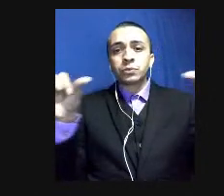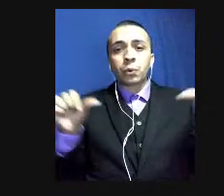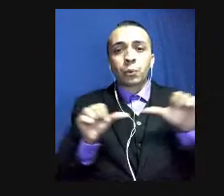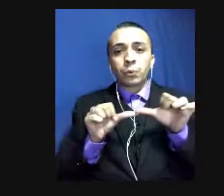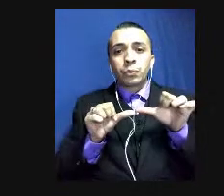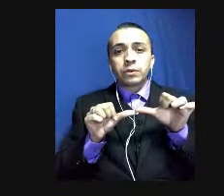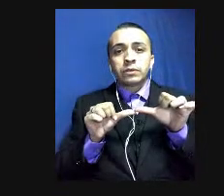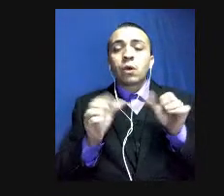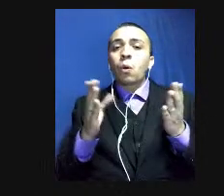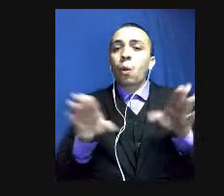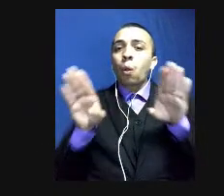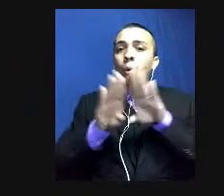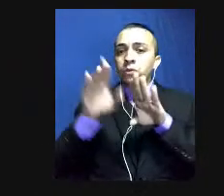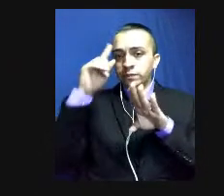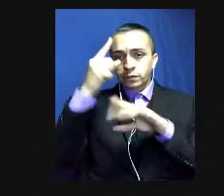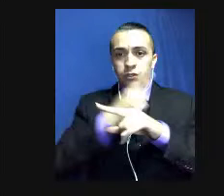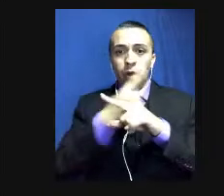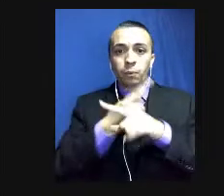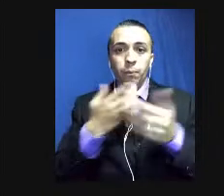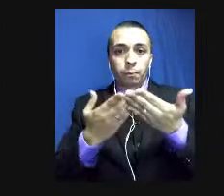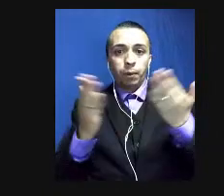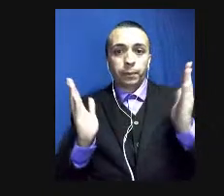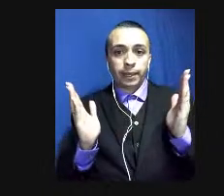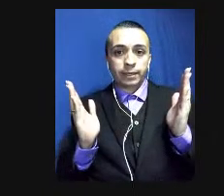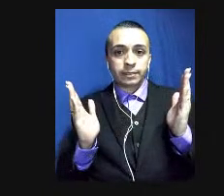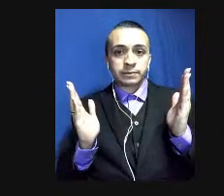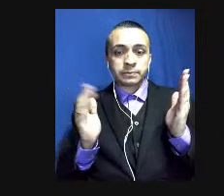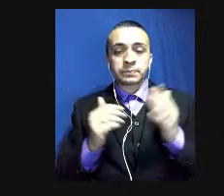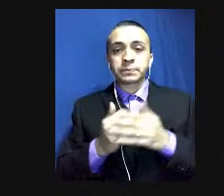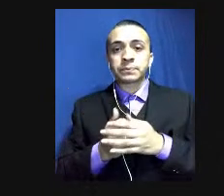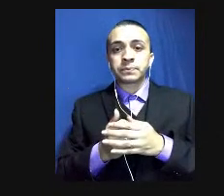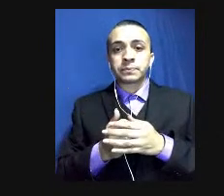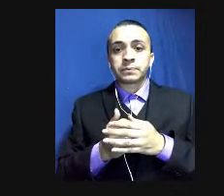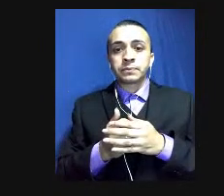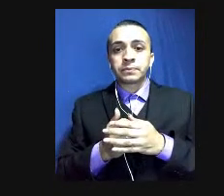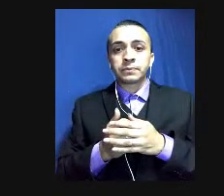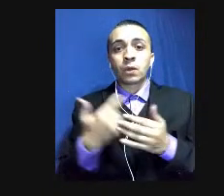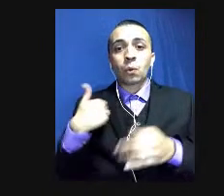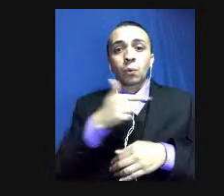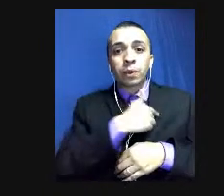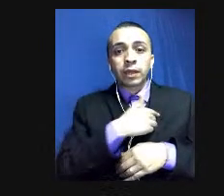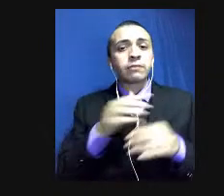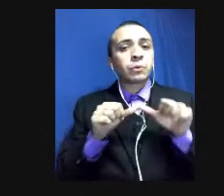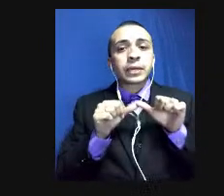public. And we're just on a continual